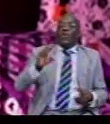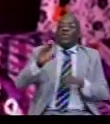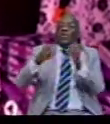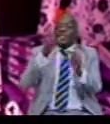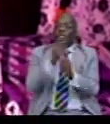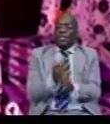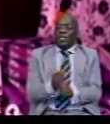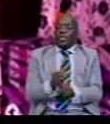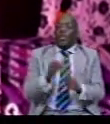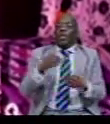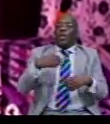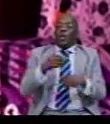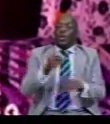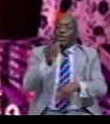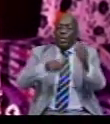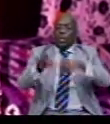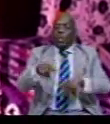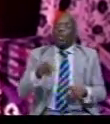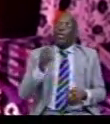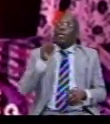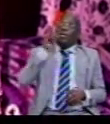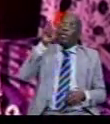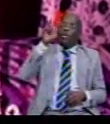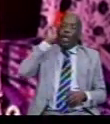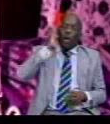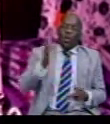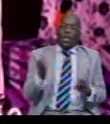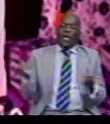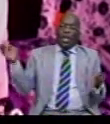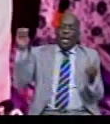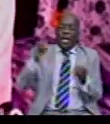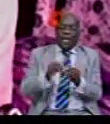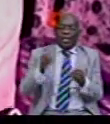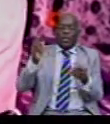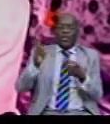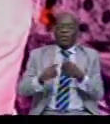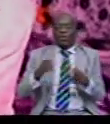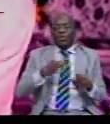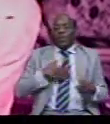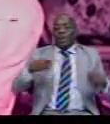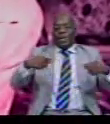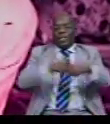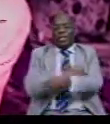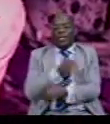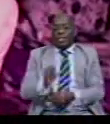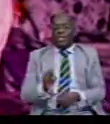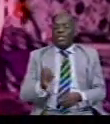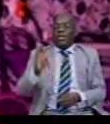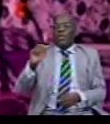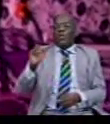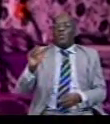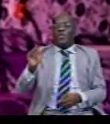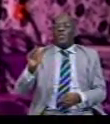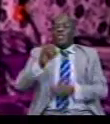will add unto my days, 15 years. That's not 15 years